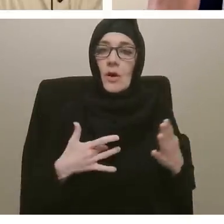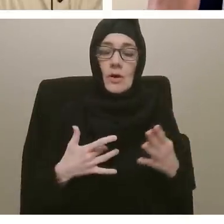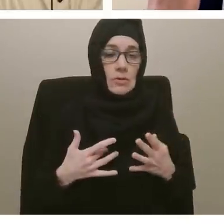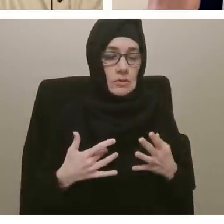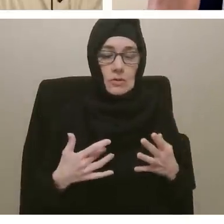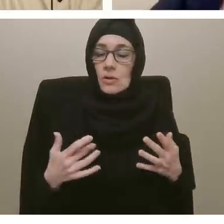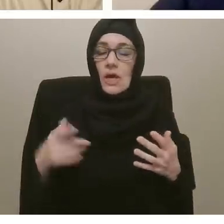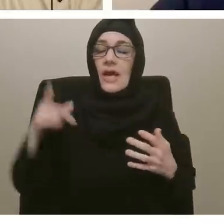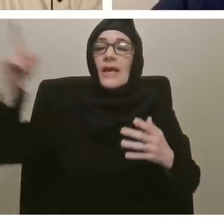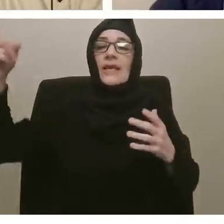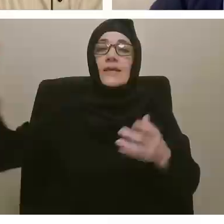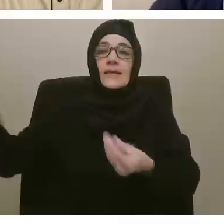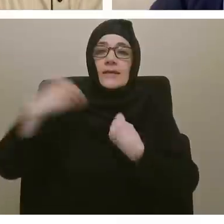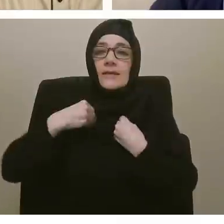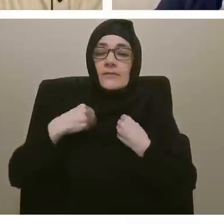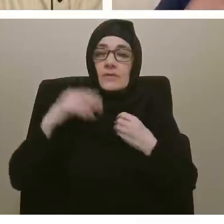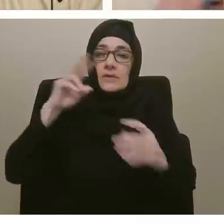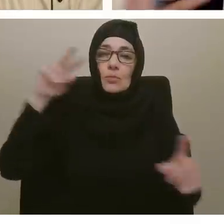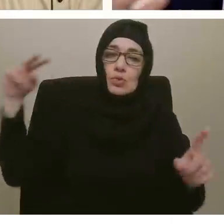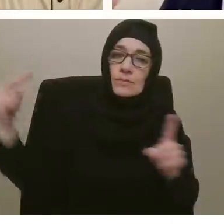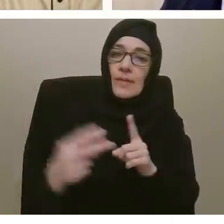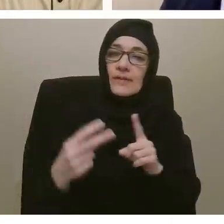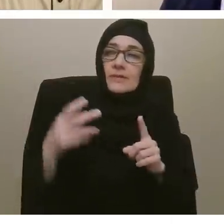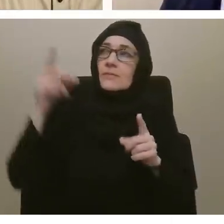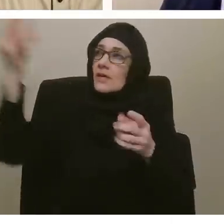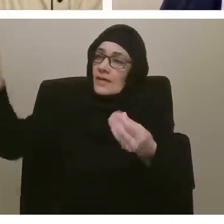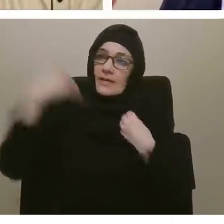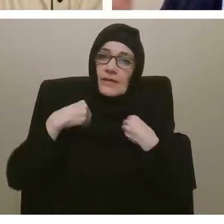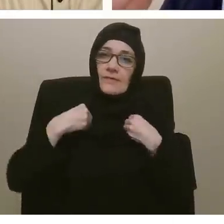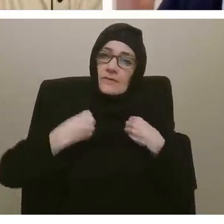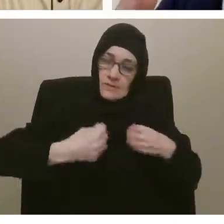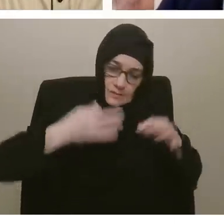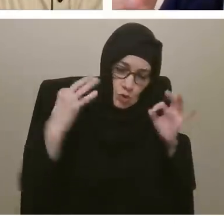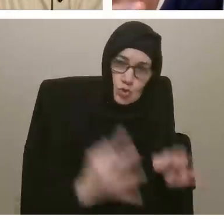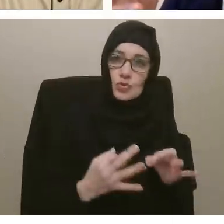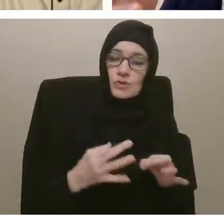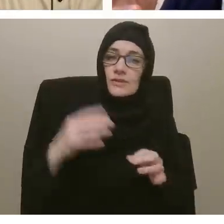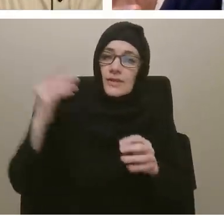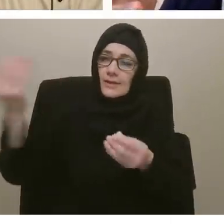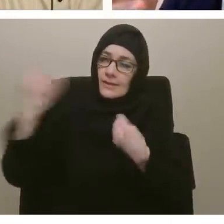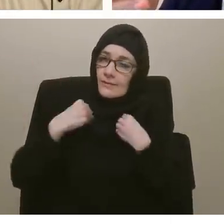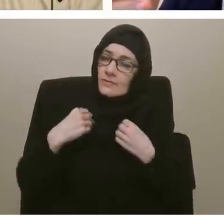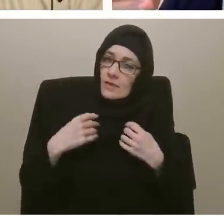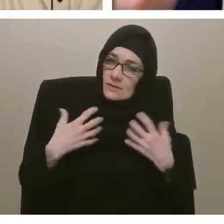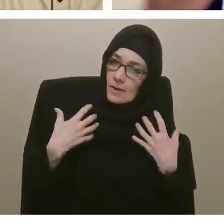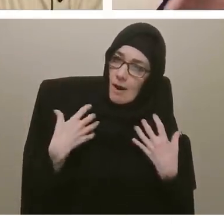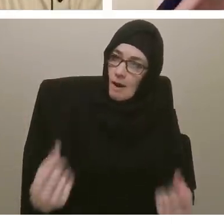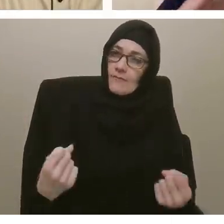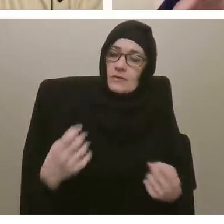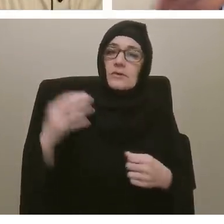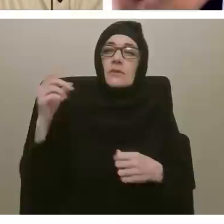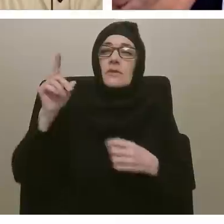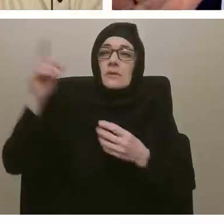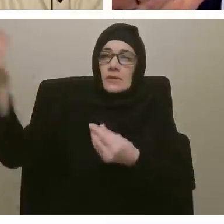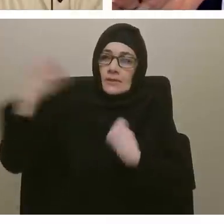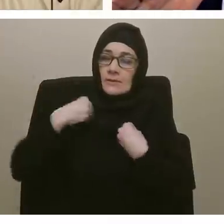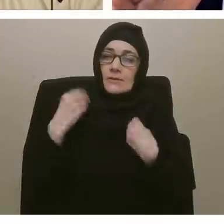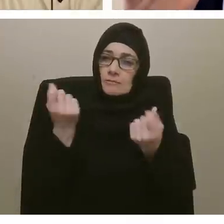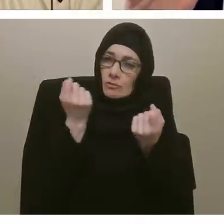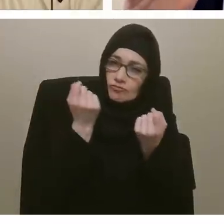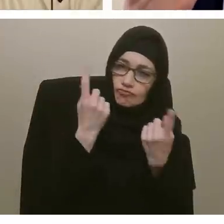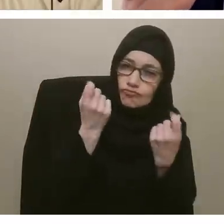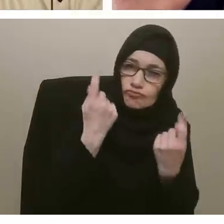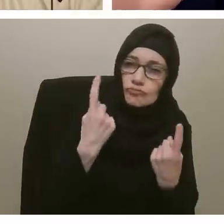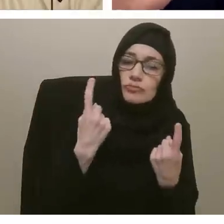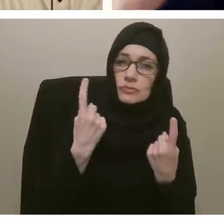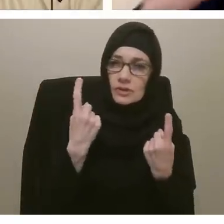us perspective. He gives us certainty. He gives us confidence. He gives us understanding. It's all a divine reality that